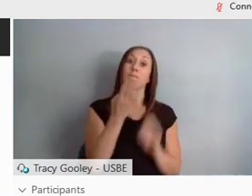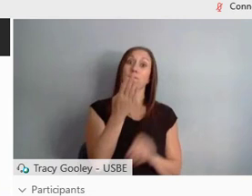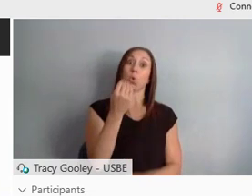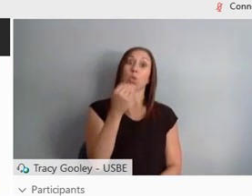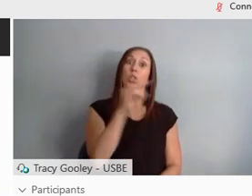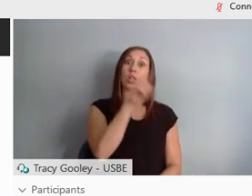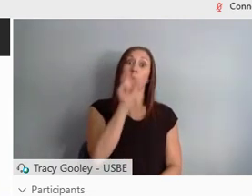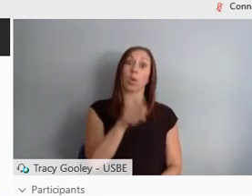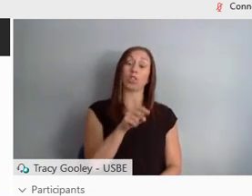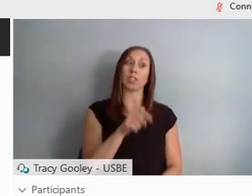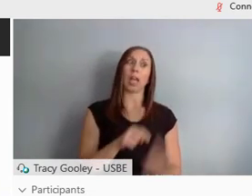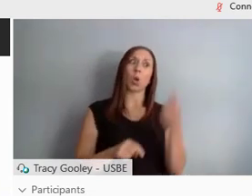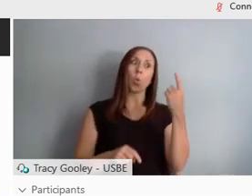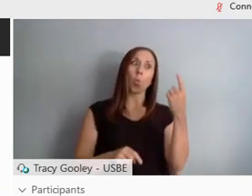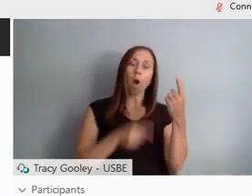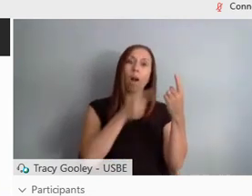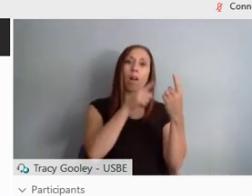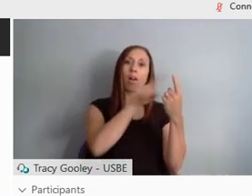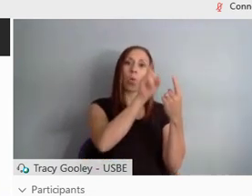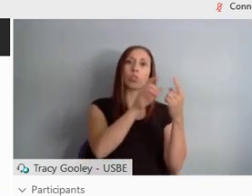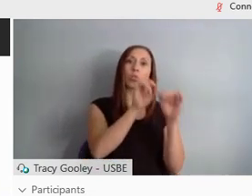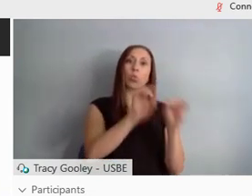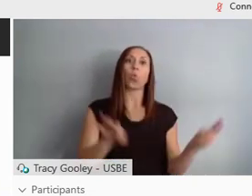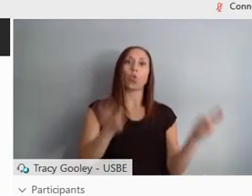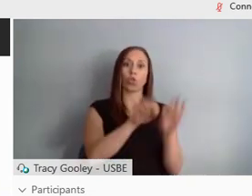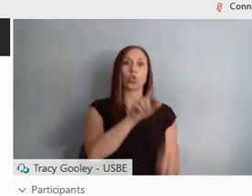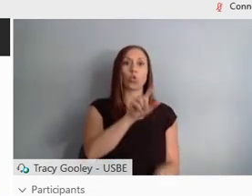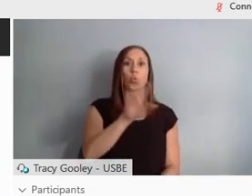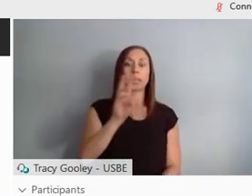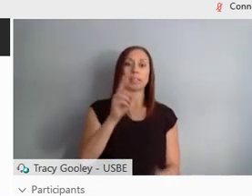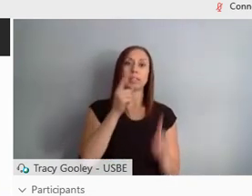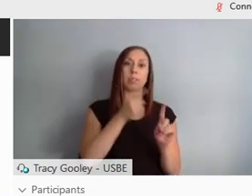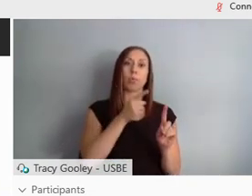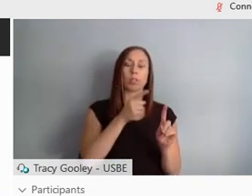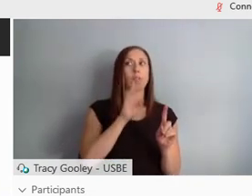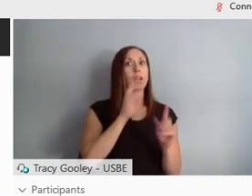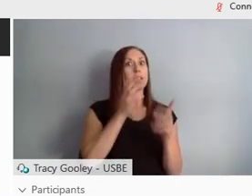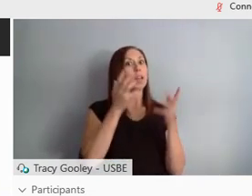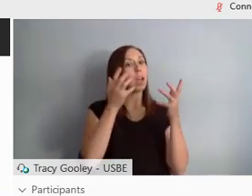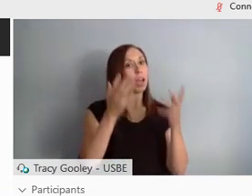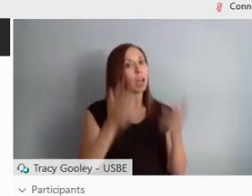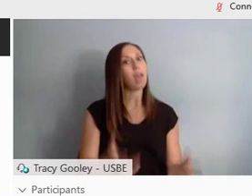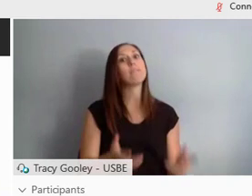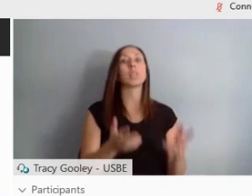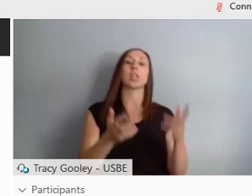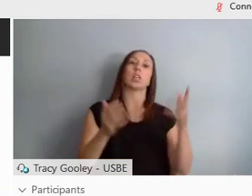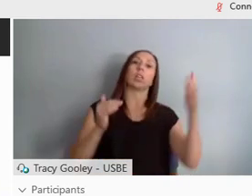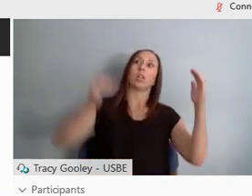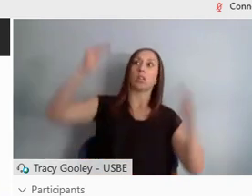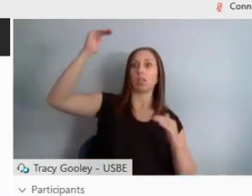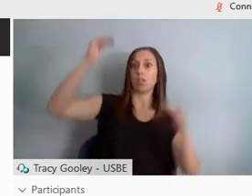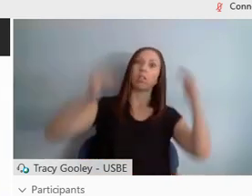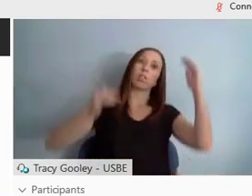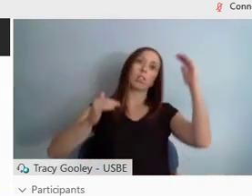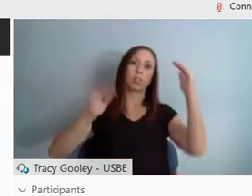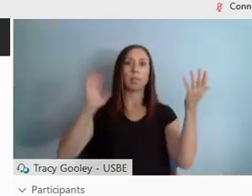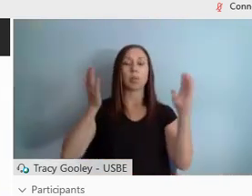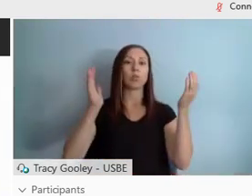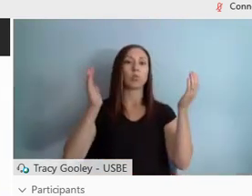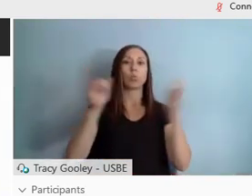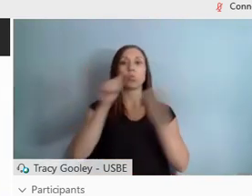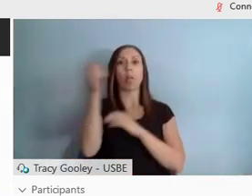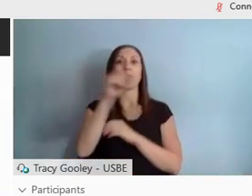and one item is worth 26 points possible, it's a pretty heavy proportion of the points available. So it might